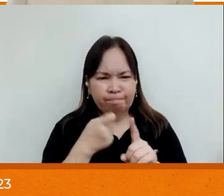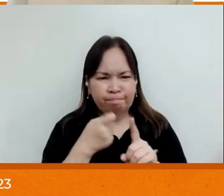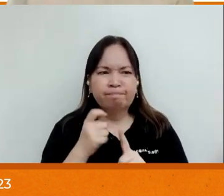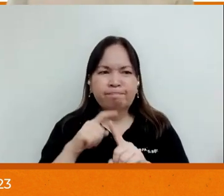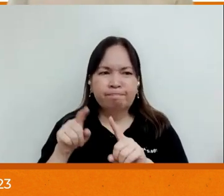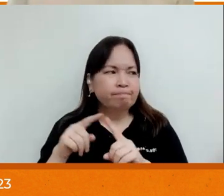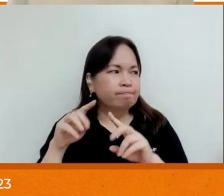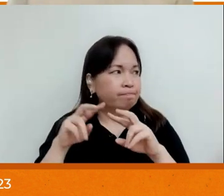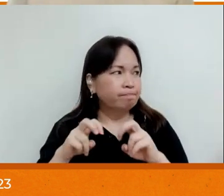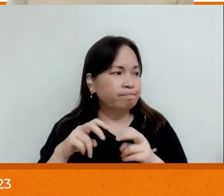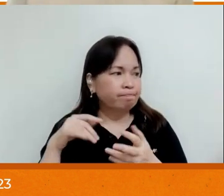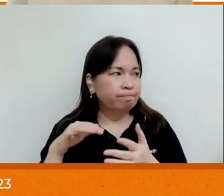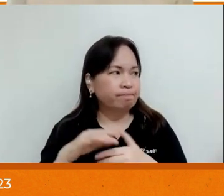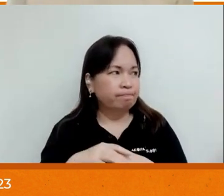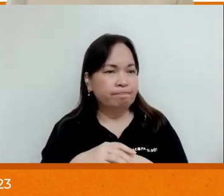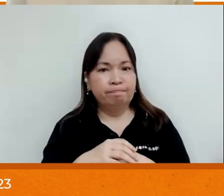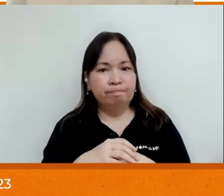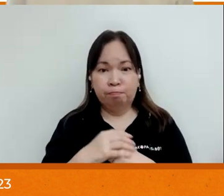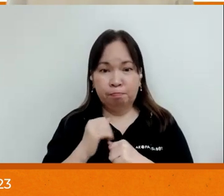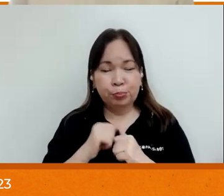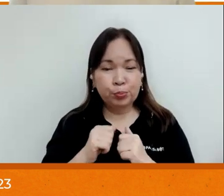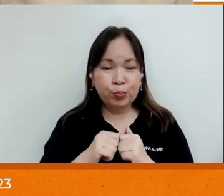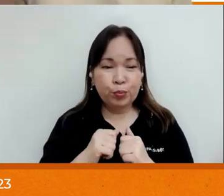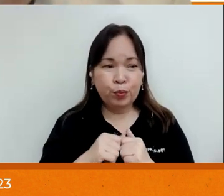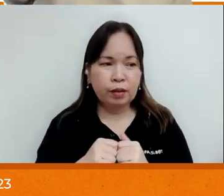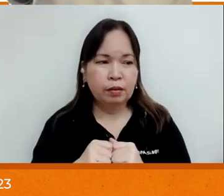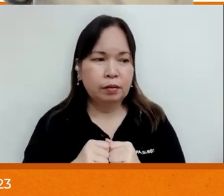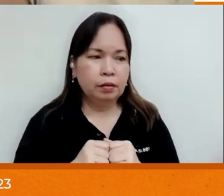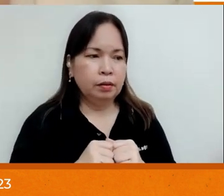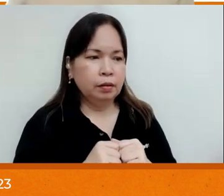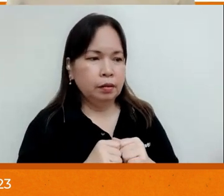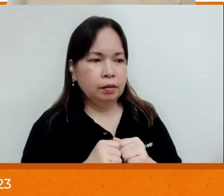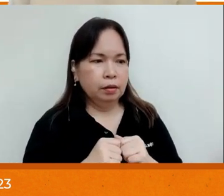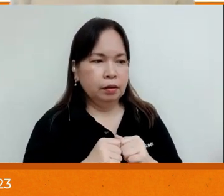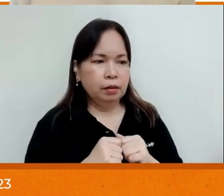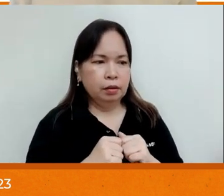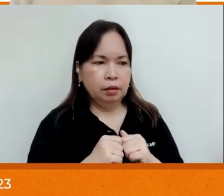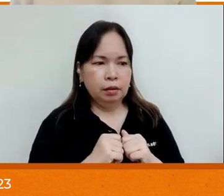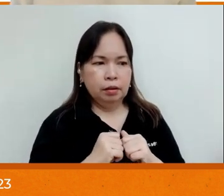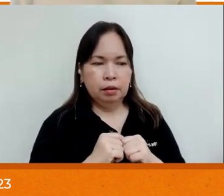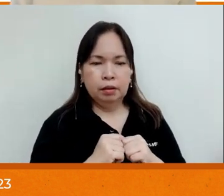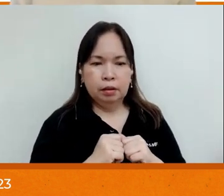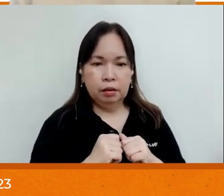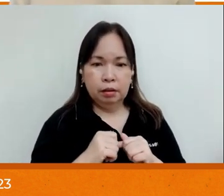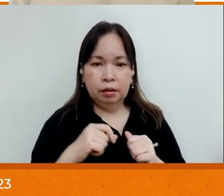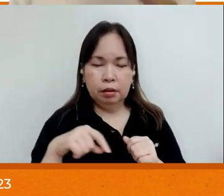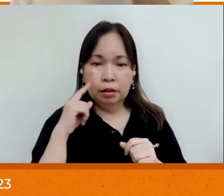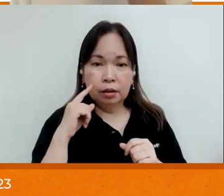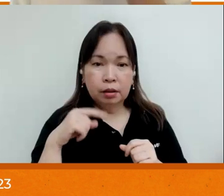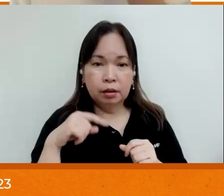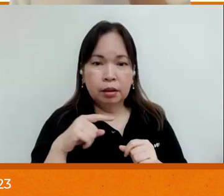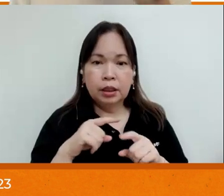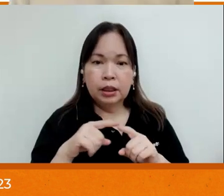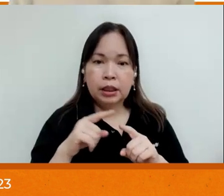studies, right? So parang it's more of that. First clarifying kasi minsan iba yung definition ng parents ng